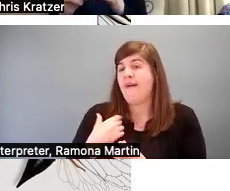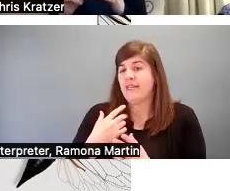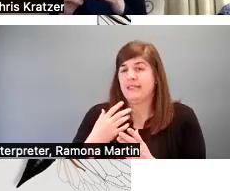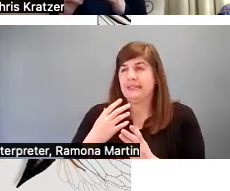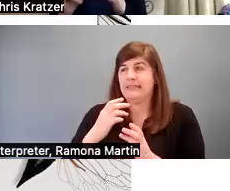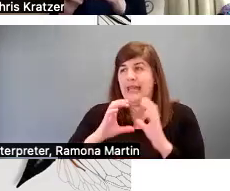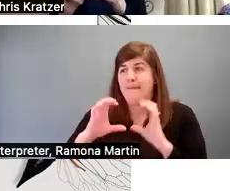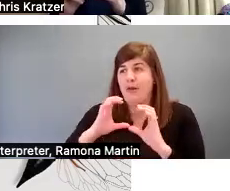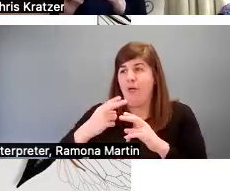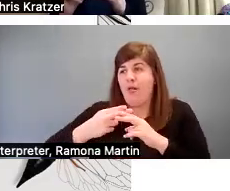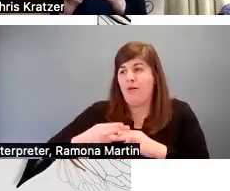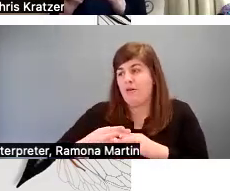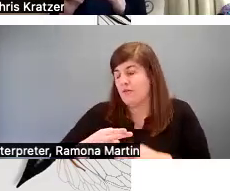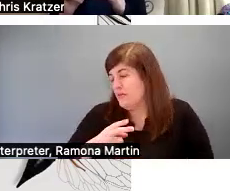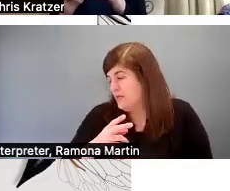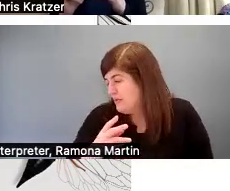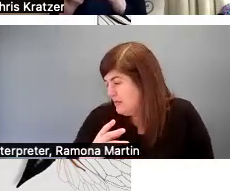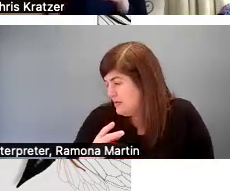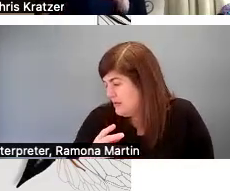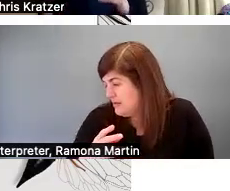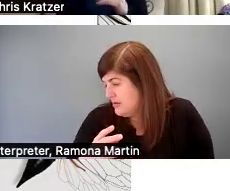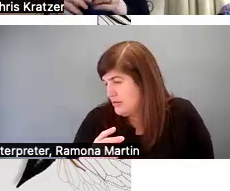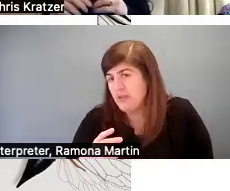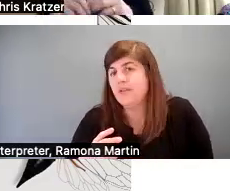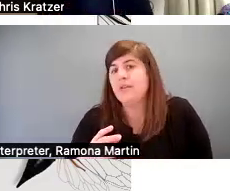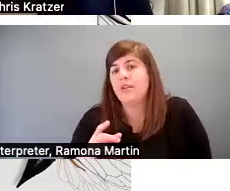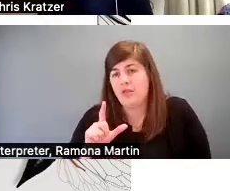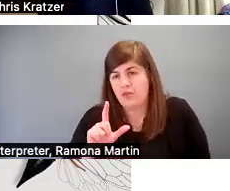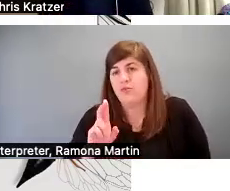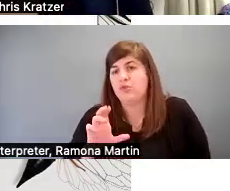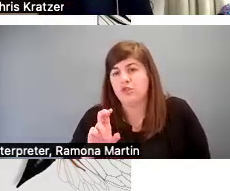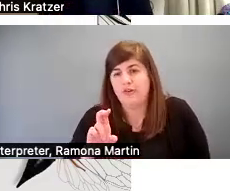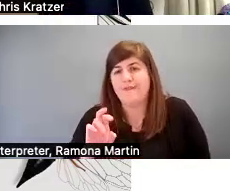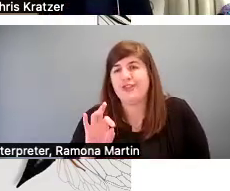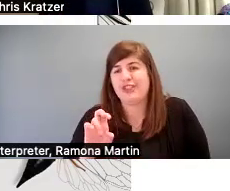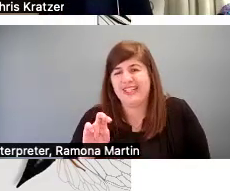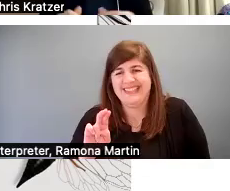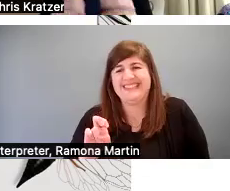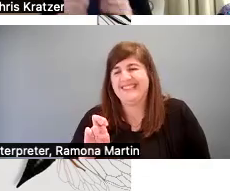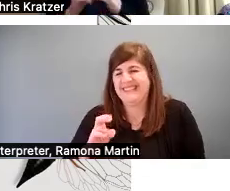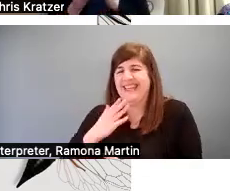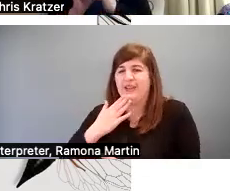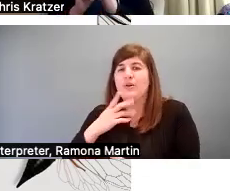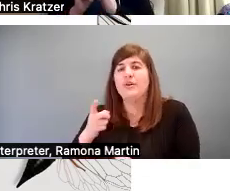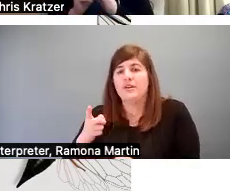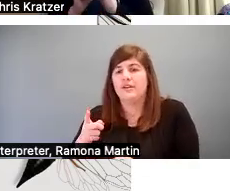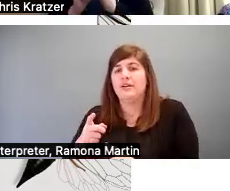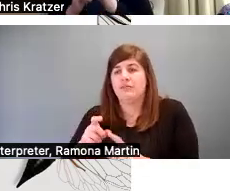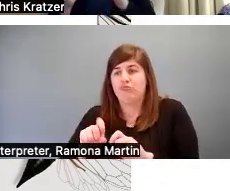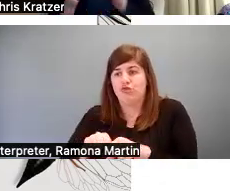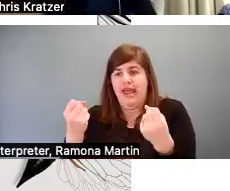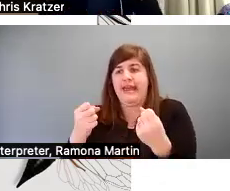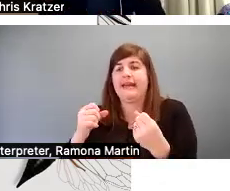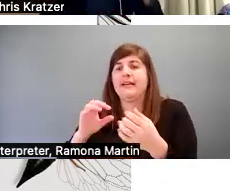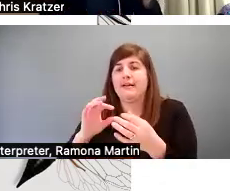think it's called Luciferin? thank you. Uh, and they sort of break that chemical apart